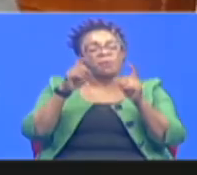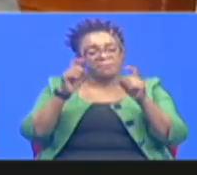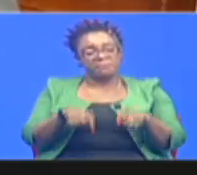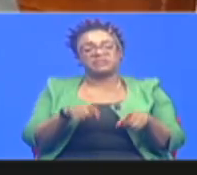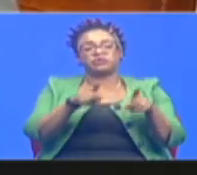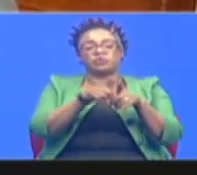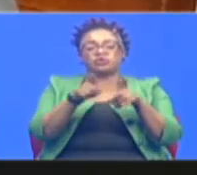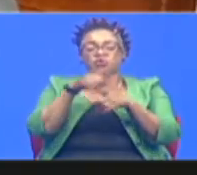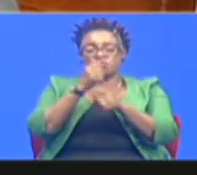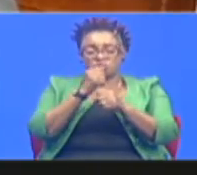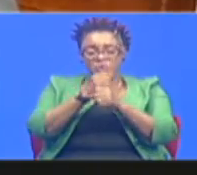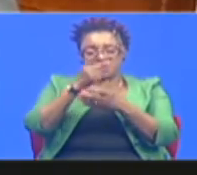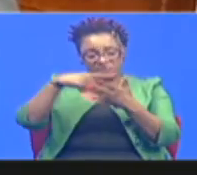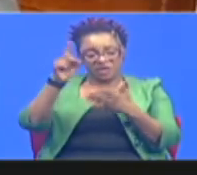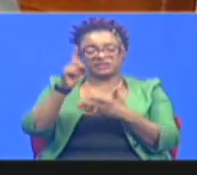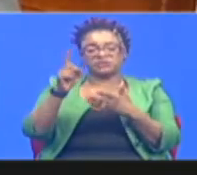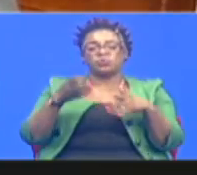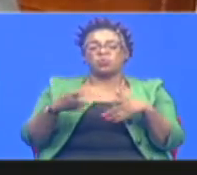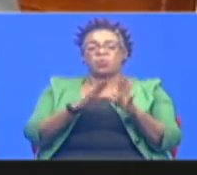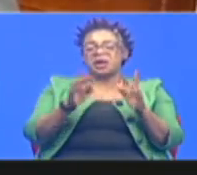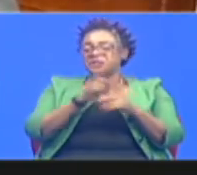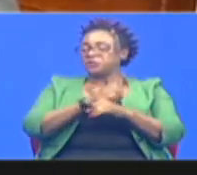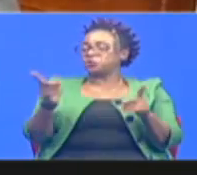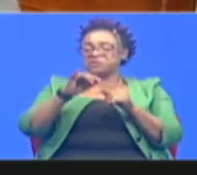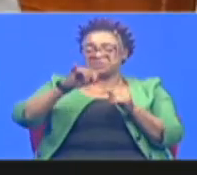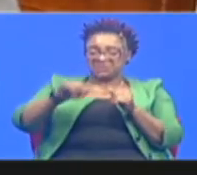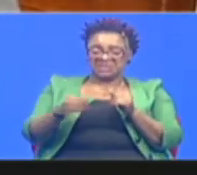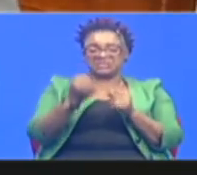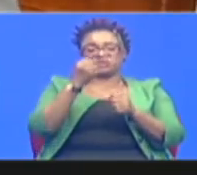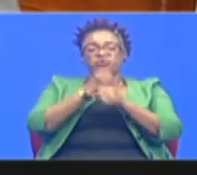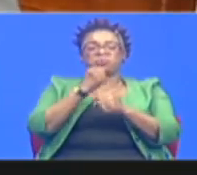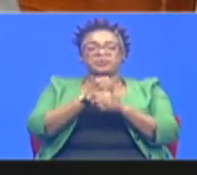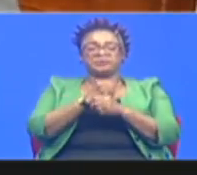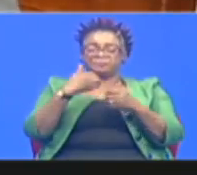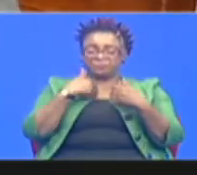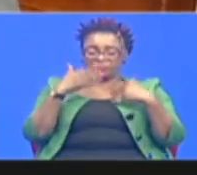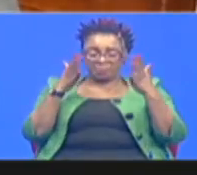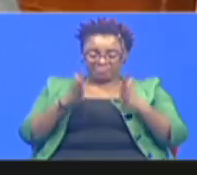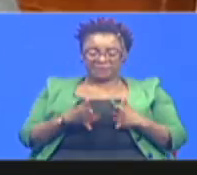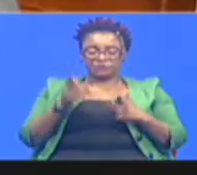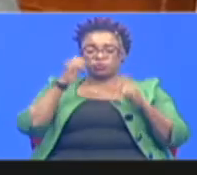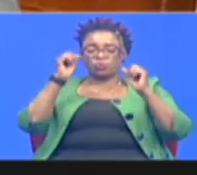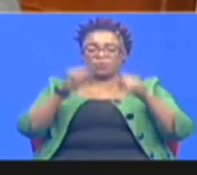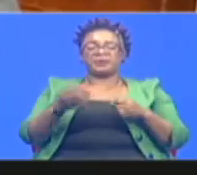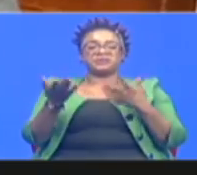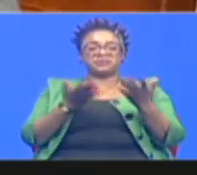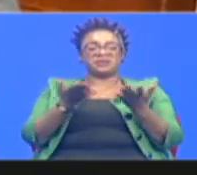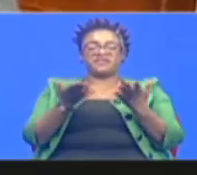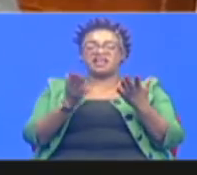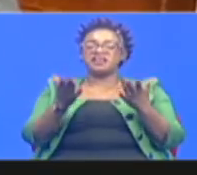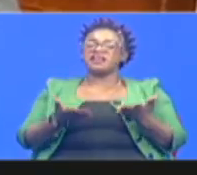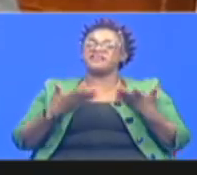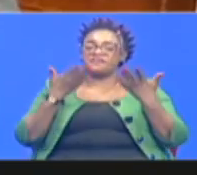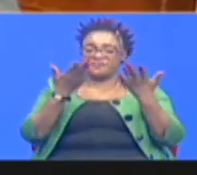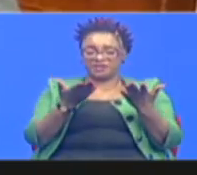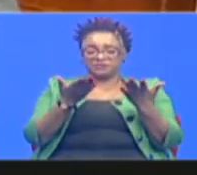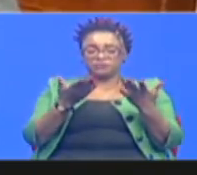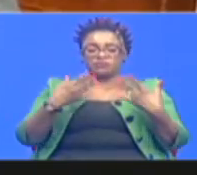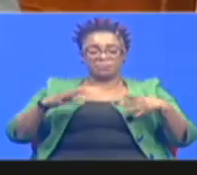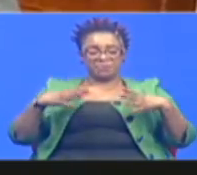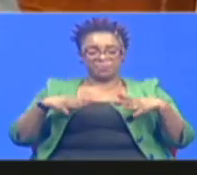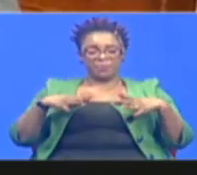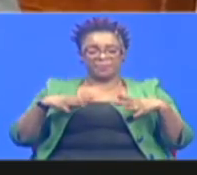right, not just feeling it right, so that we have somebody who can serve and deliver for the people, and